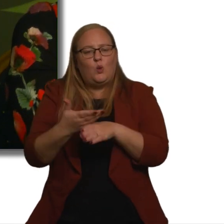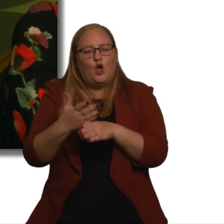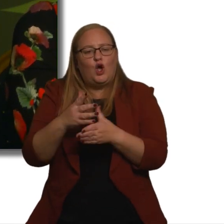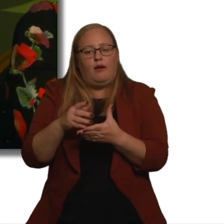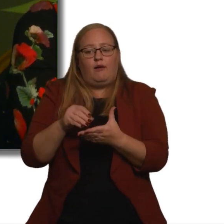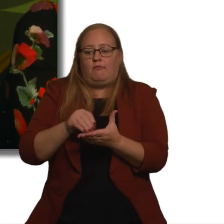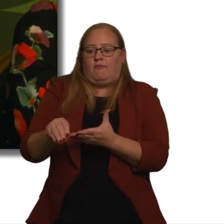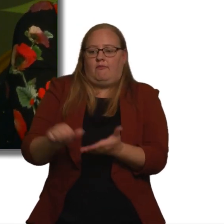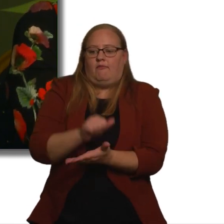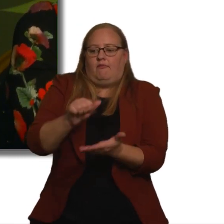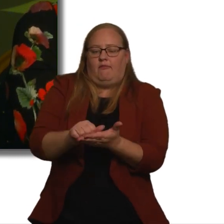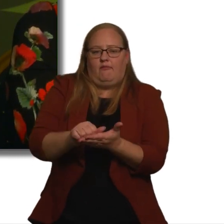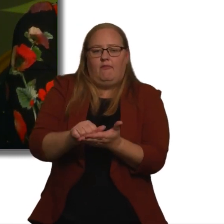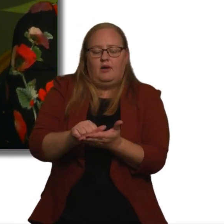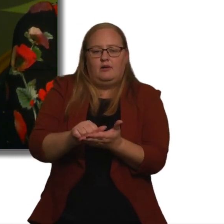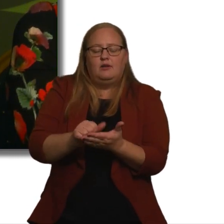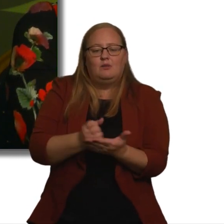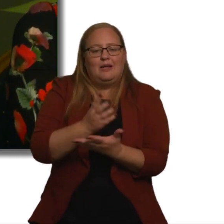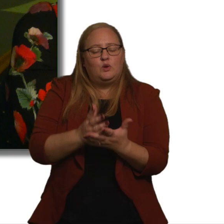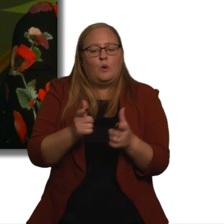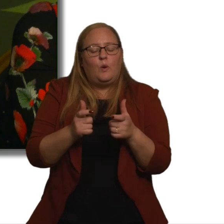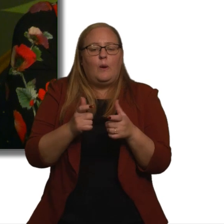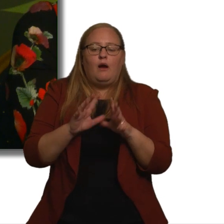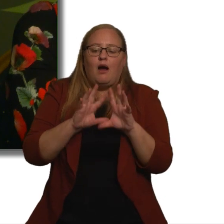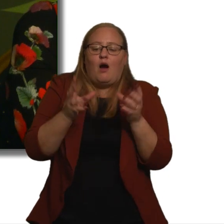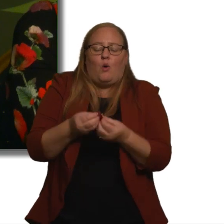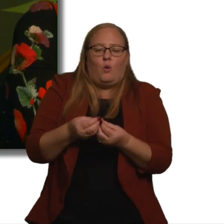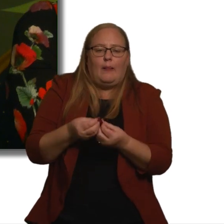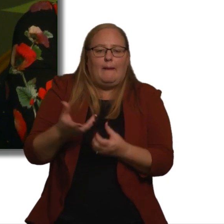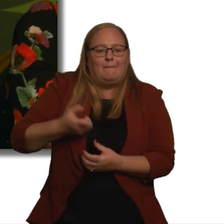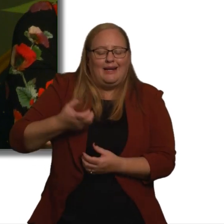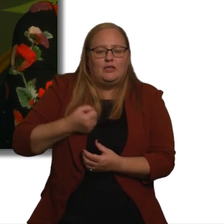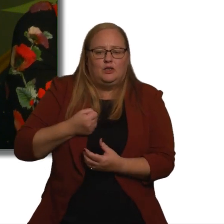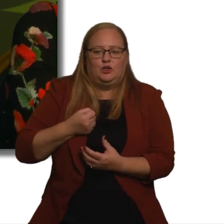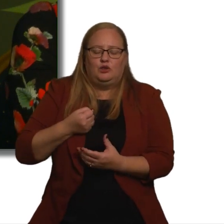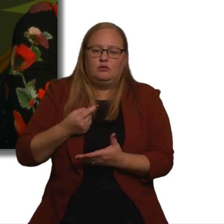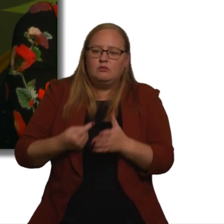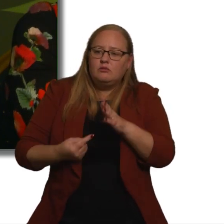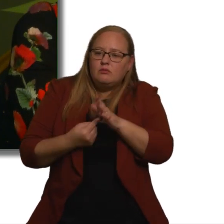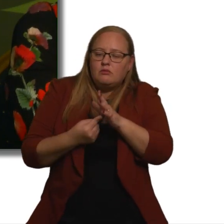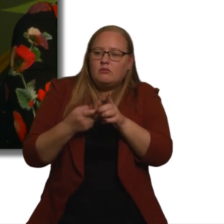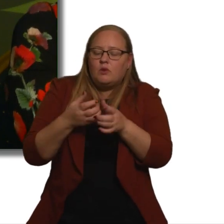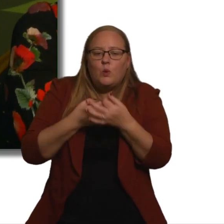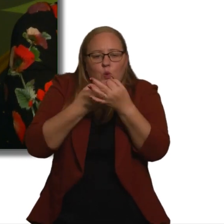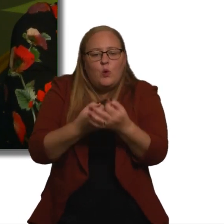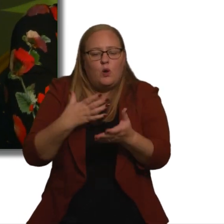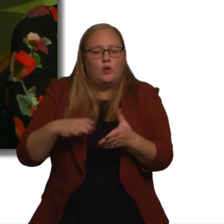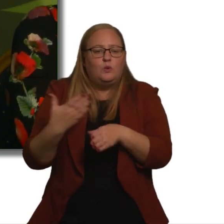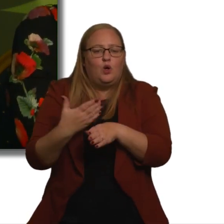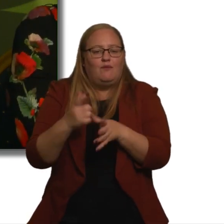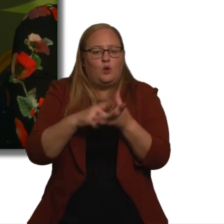package across the whole of that package that really makes us a top quartile employer to work for.